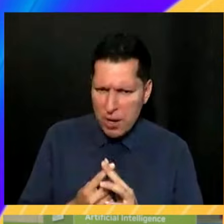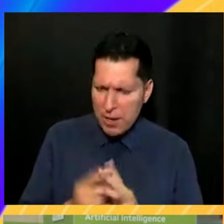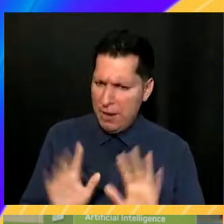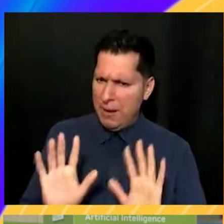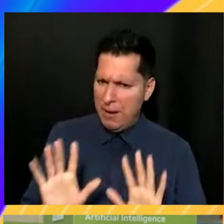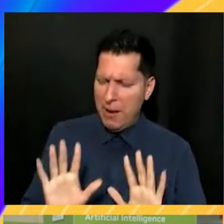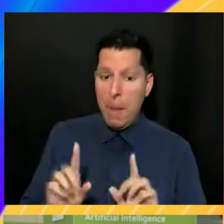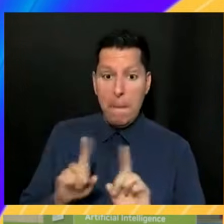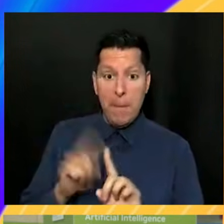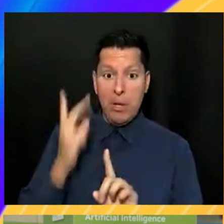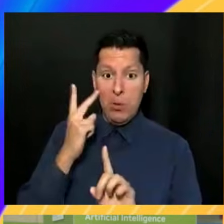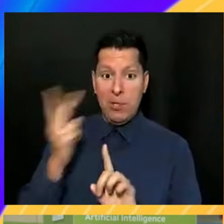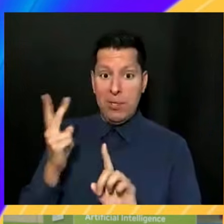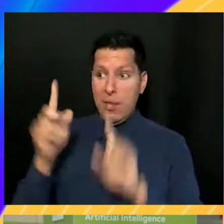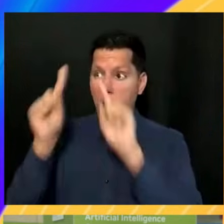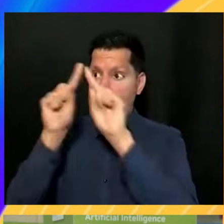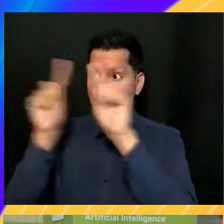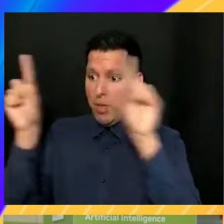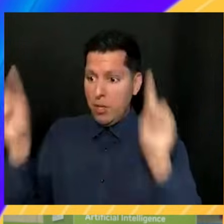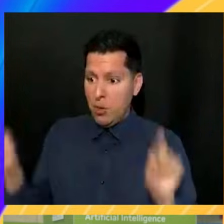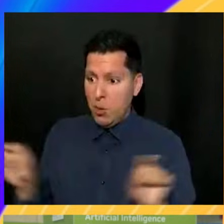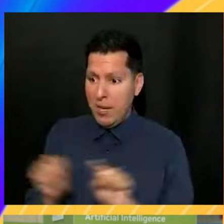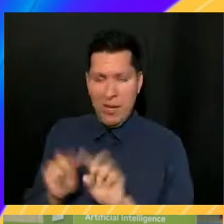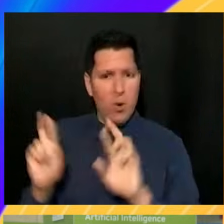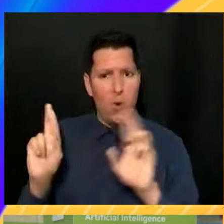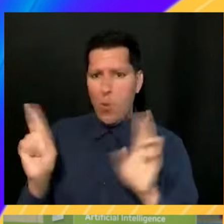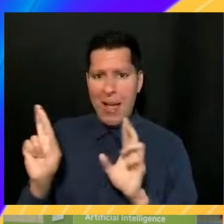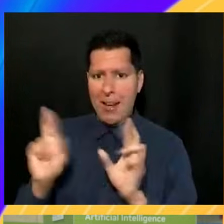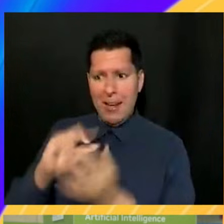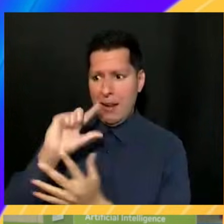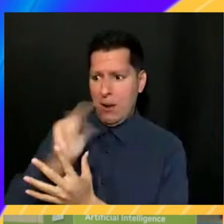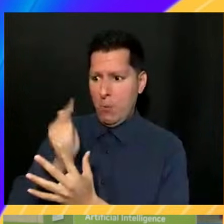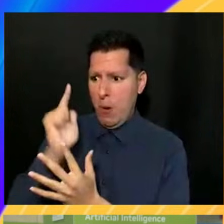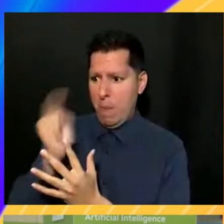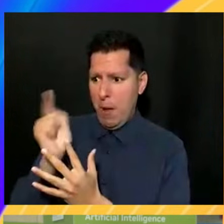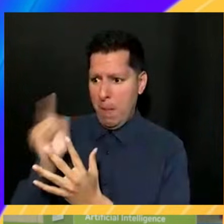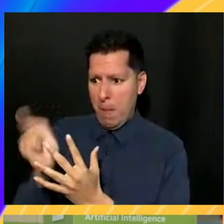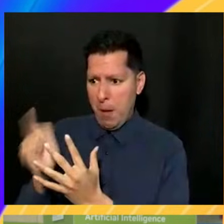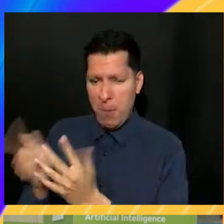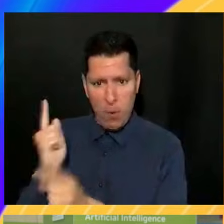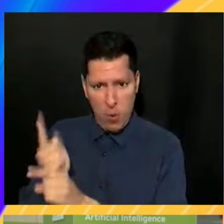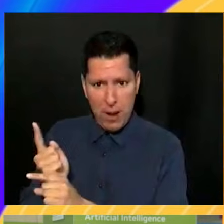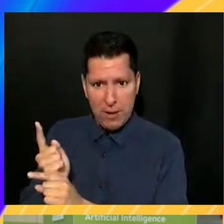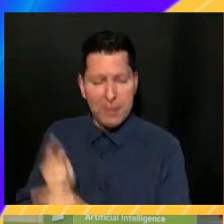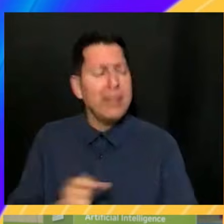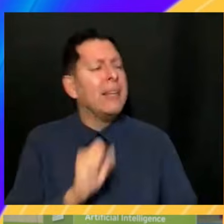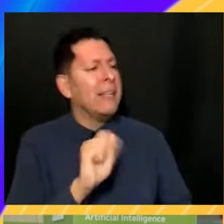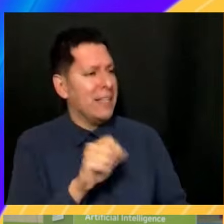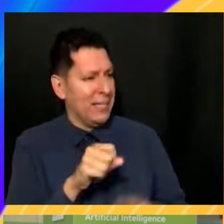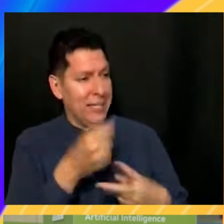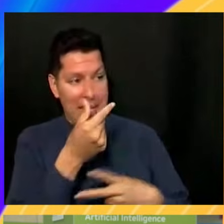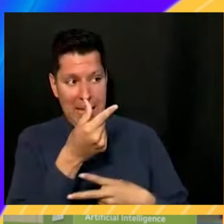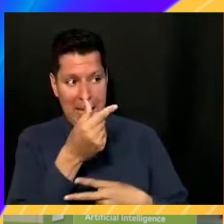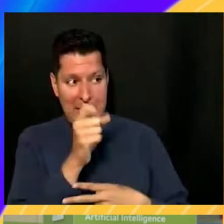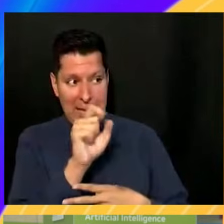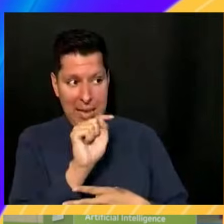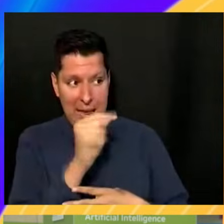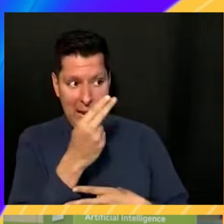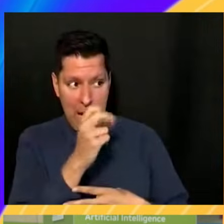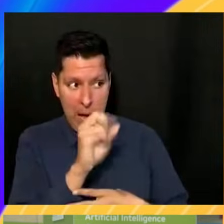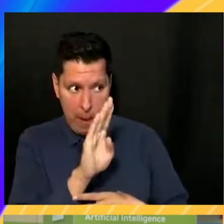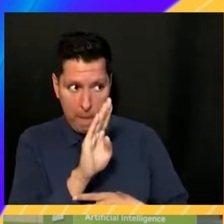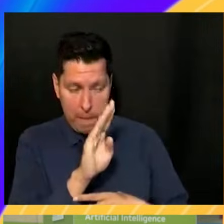already exactly where to go, which is the GitHub repository. So there's 2 places to go, right? There's the GitHub repository, and then that has all